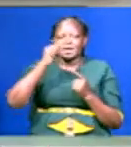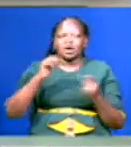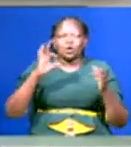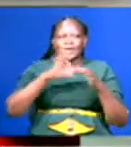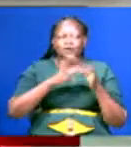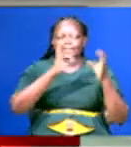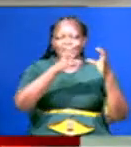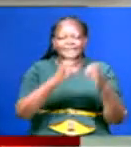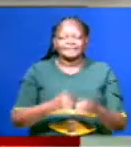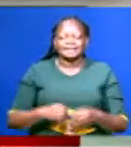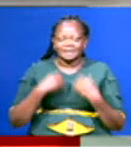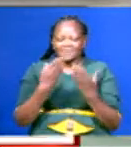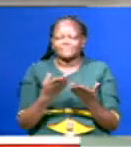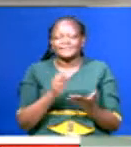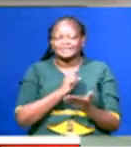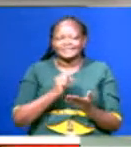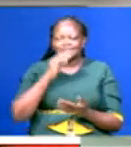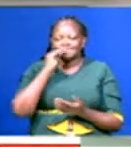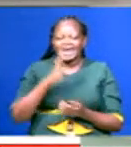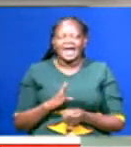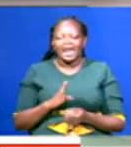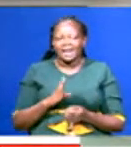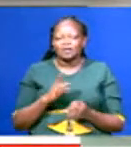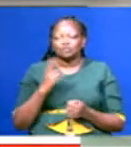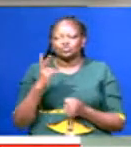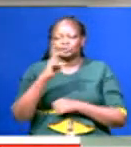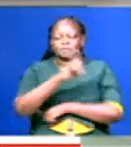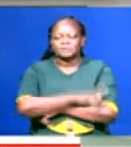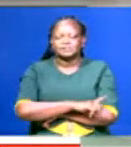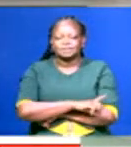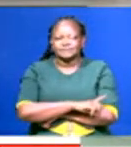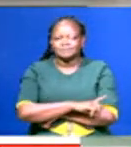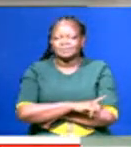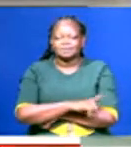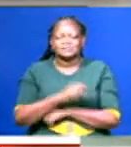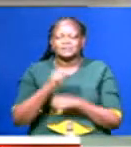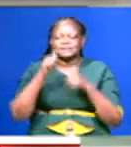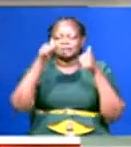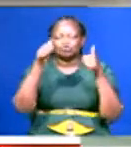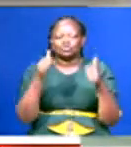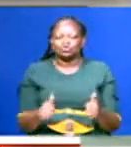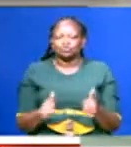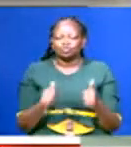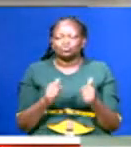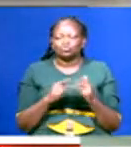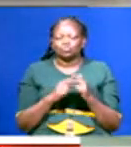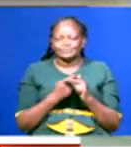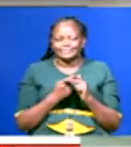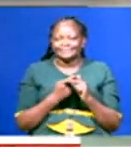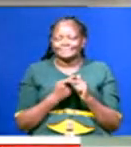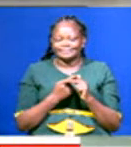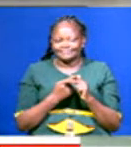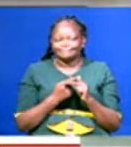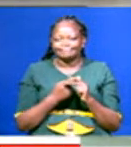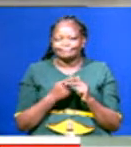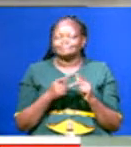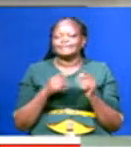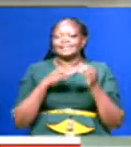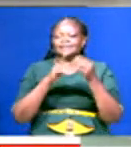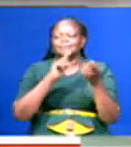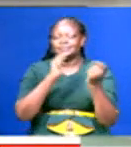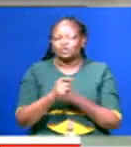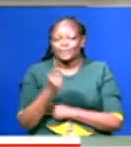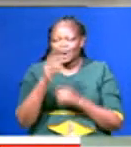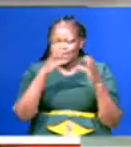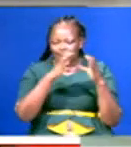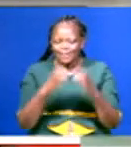has given Senate Speaker Amason Kingi 2 days ultimatum to effect the leadership changes of the minority party. Azimio